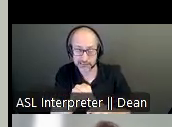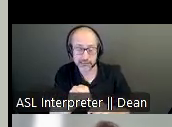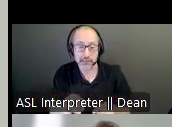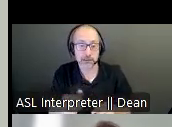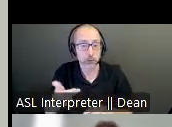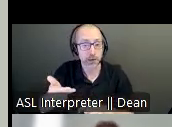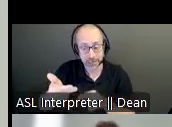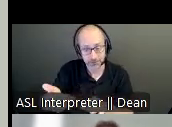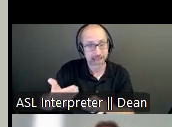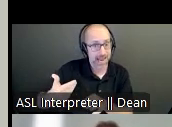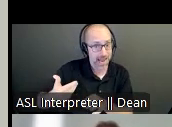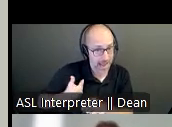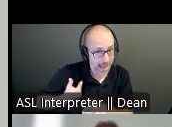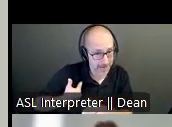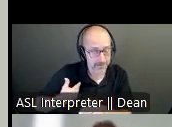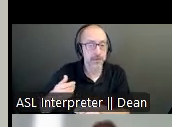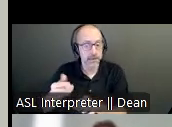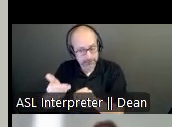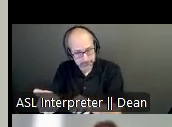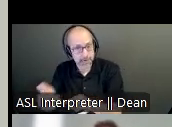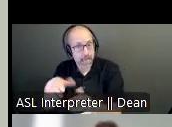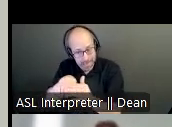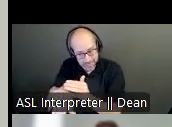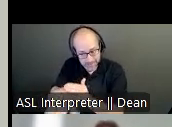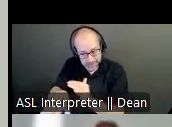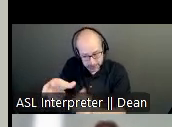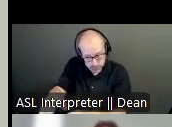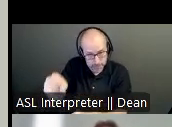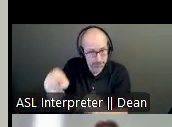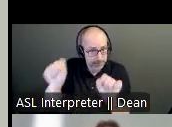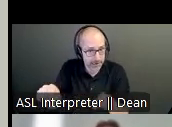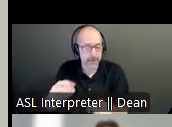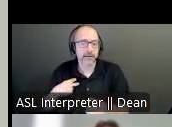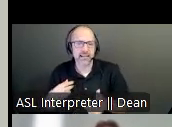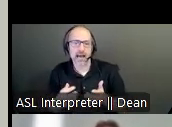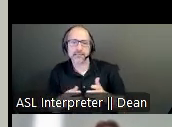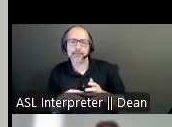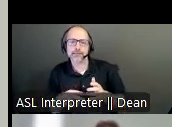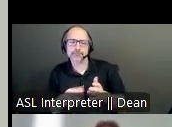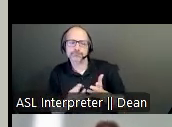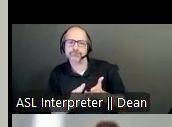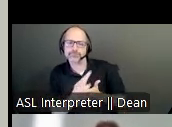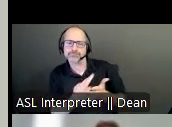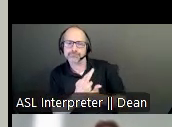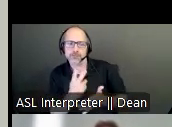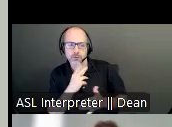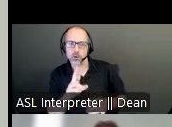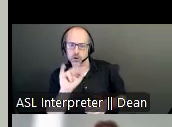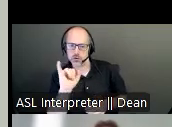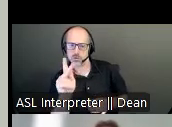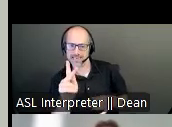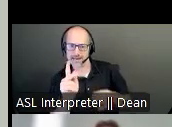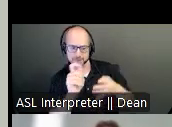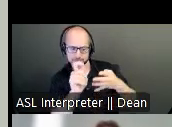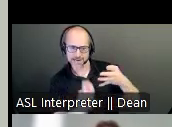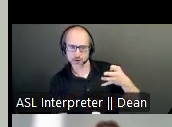risk factor by the Domestic Violent Death Review Committee when we conduct our reviews. So there's a 41 risk factor checklist for lethality